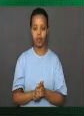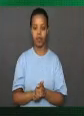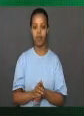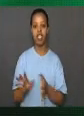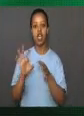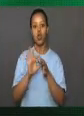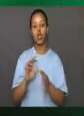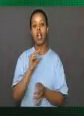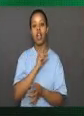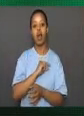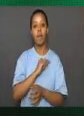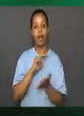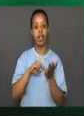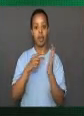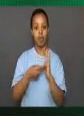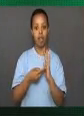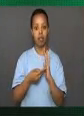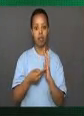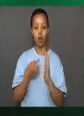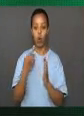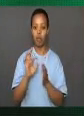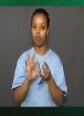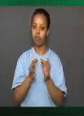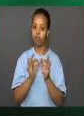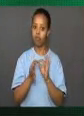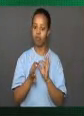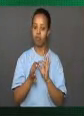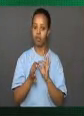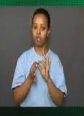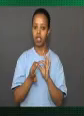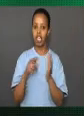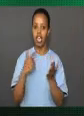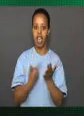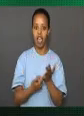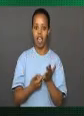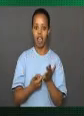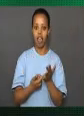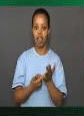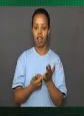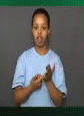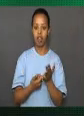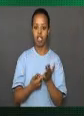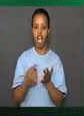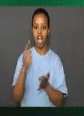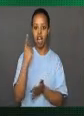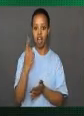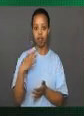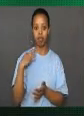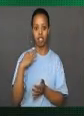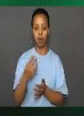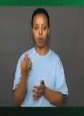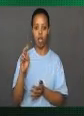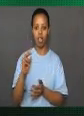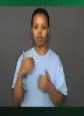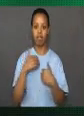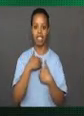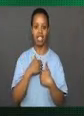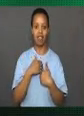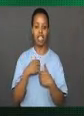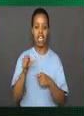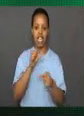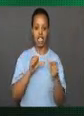Social behavior is defined as interactions among individuals, normally